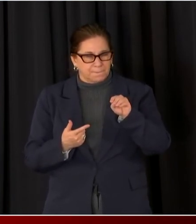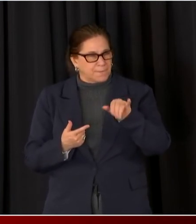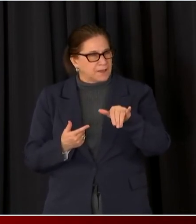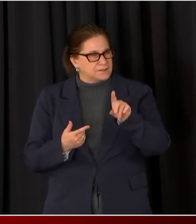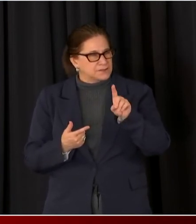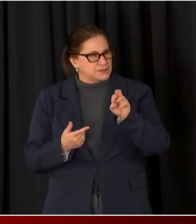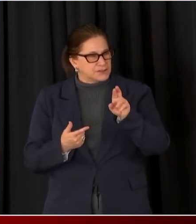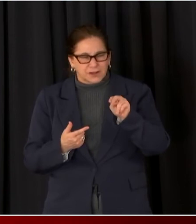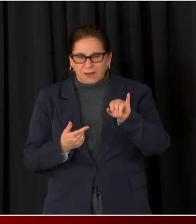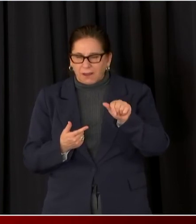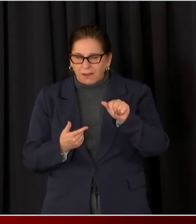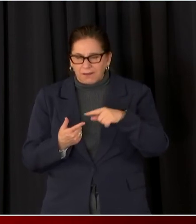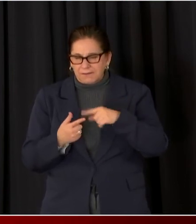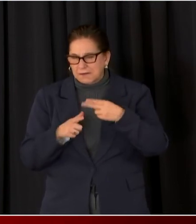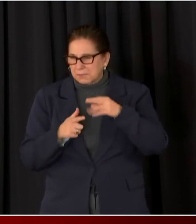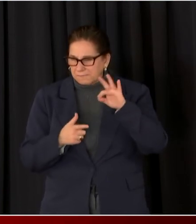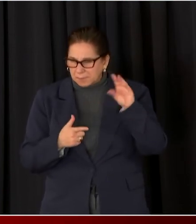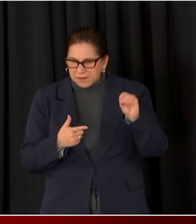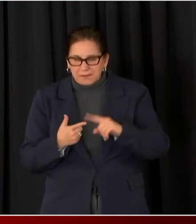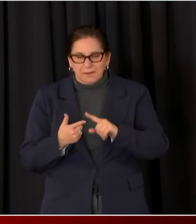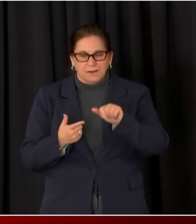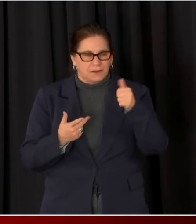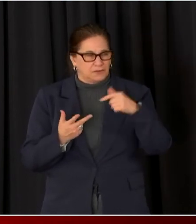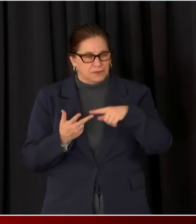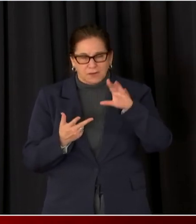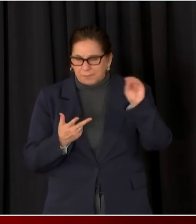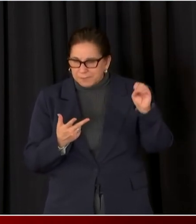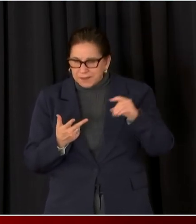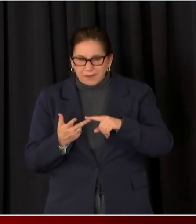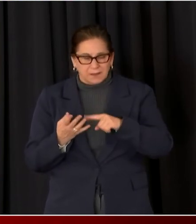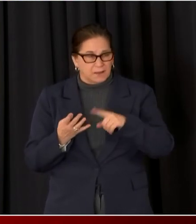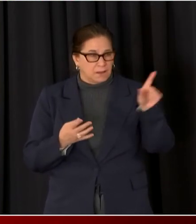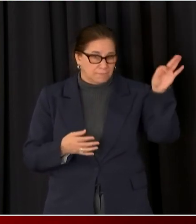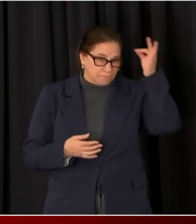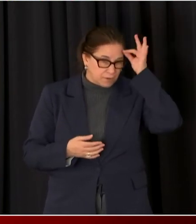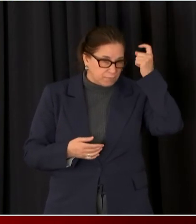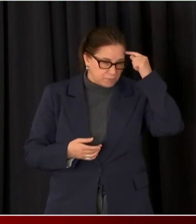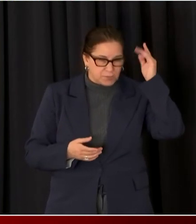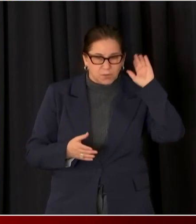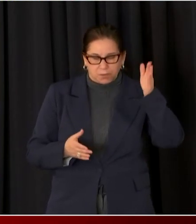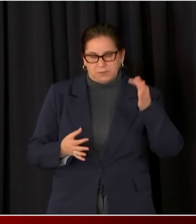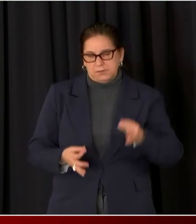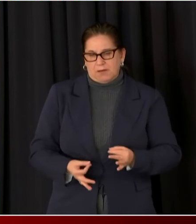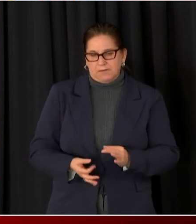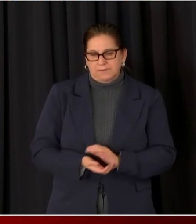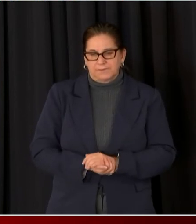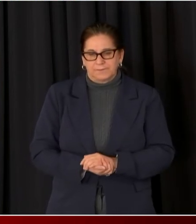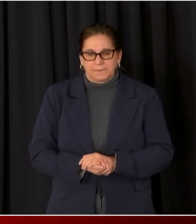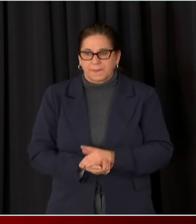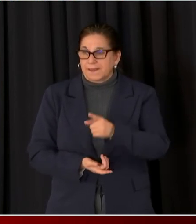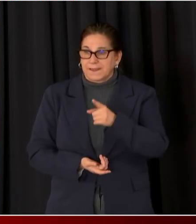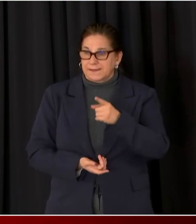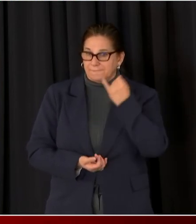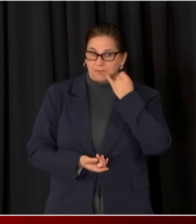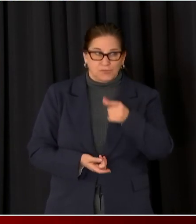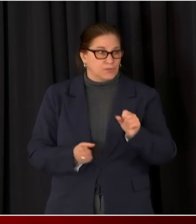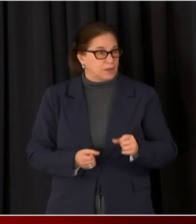to certain regions of the country. Yes. Could you describe how